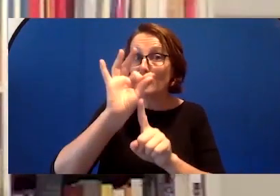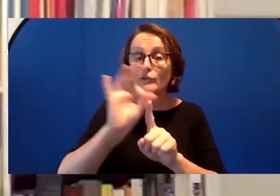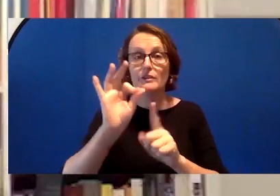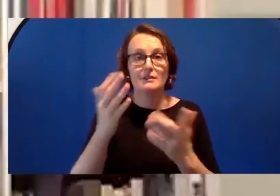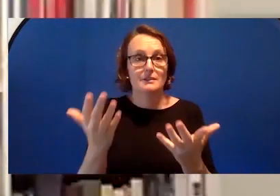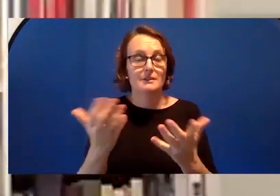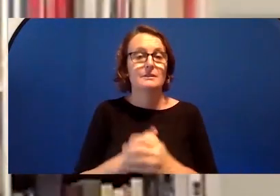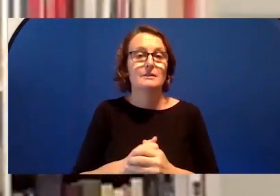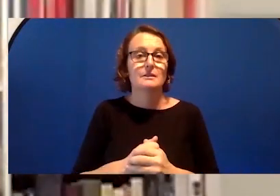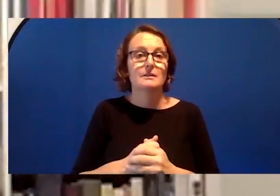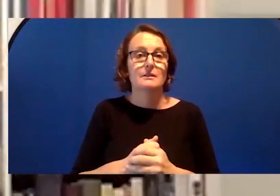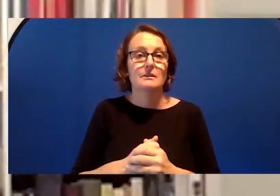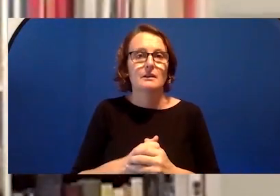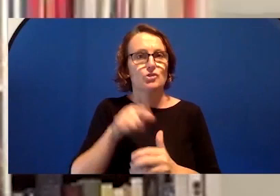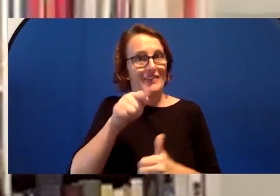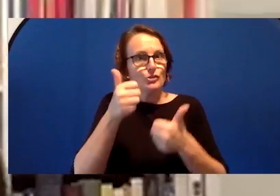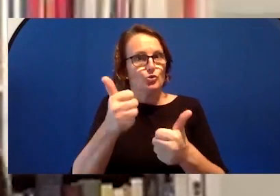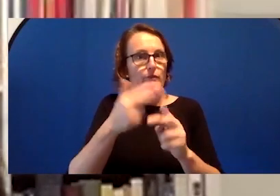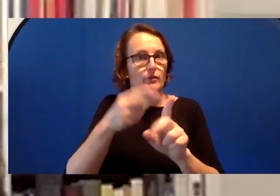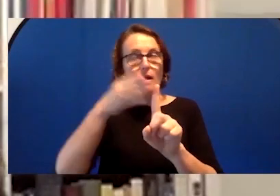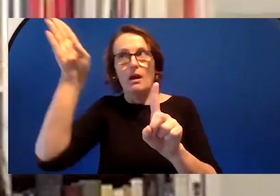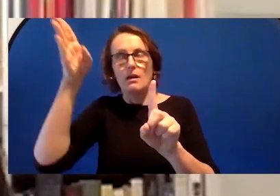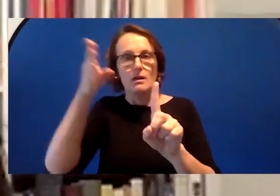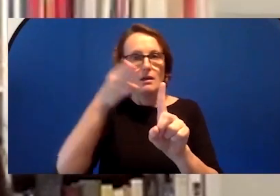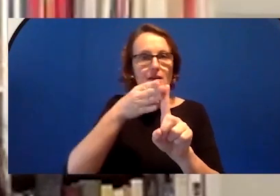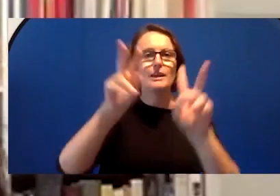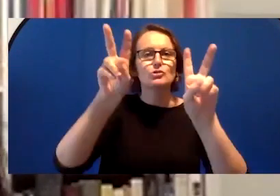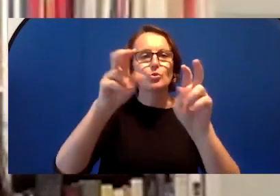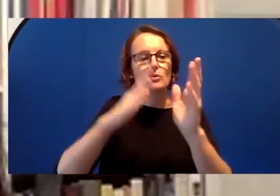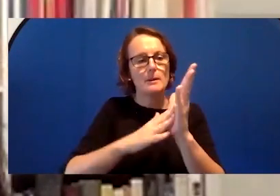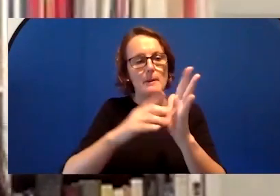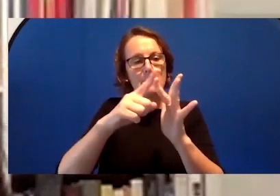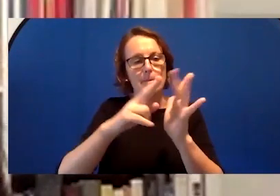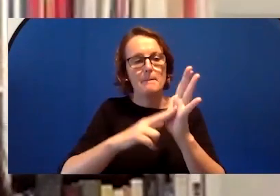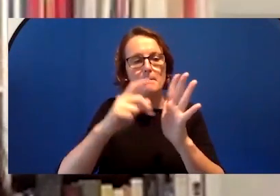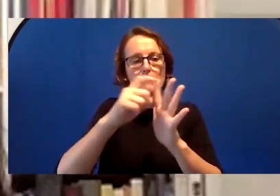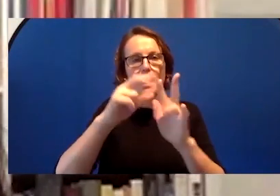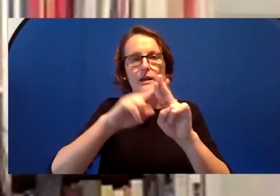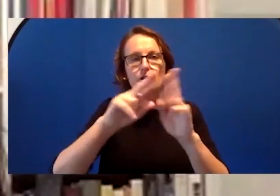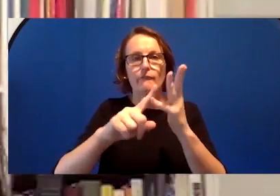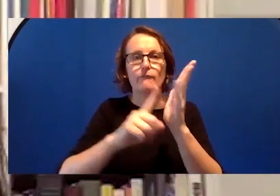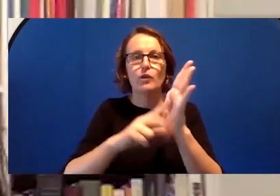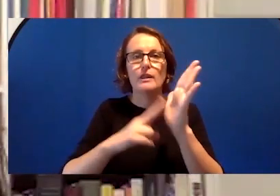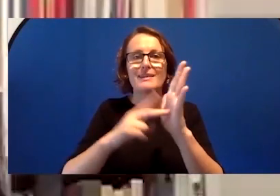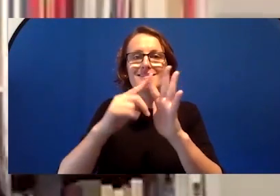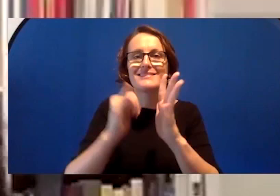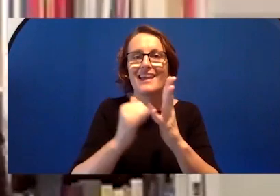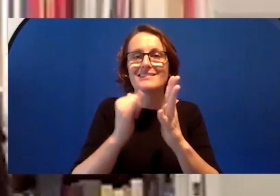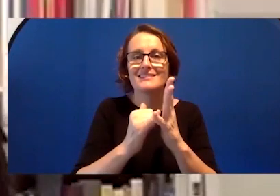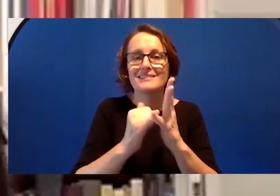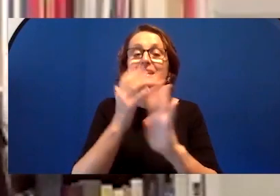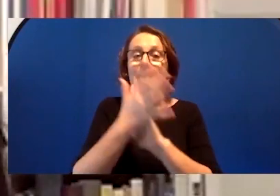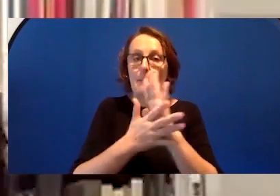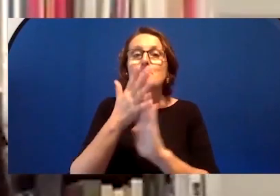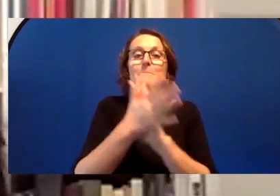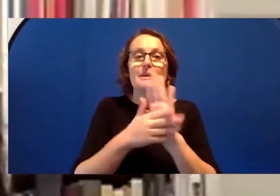one of the benefits of mindfulness practice. Mindfulness can actively help strengthen your ability to direct your attention where you want